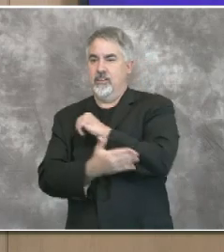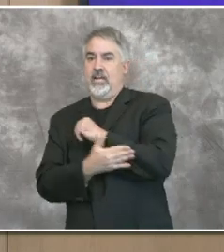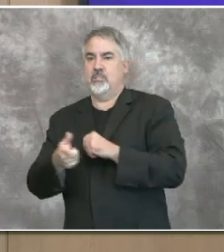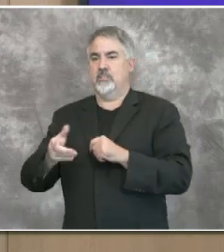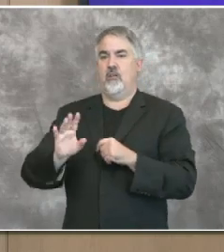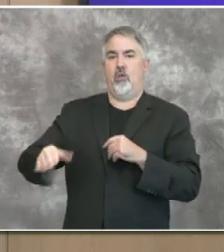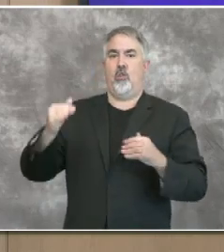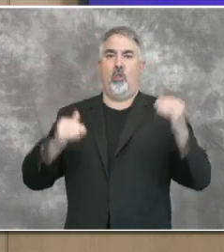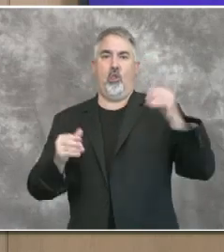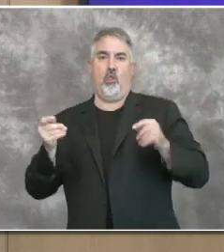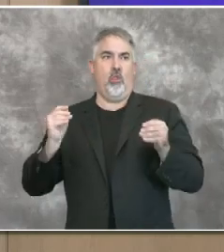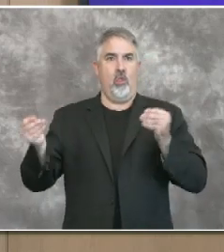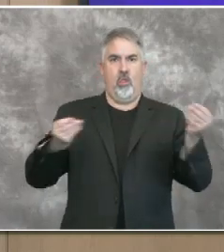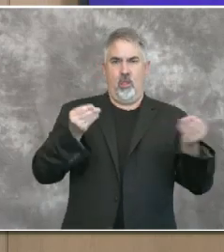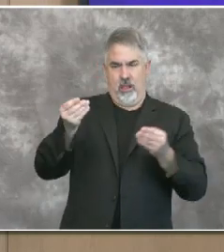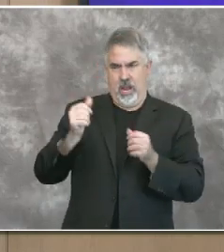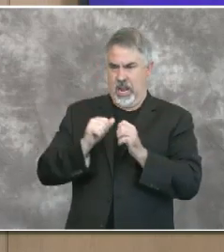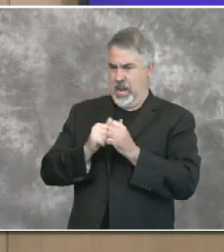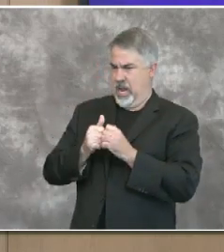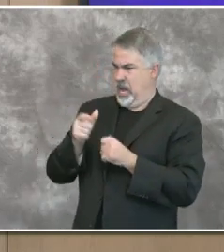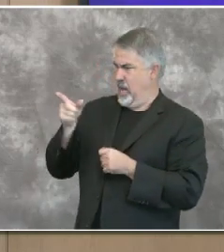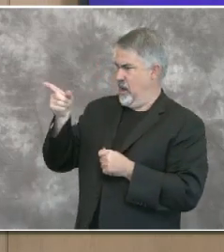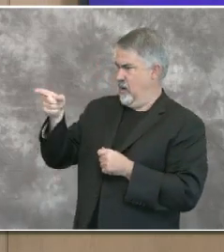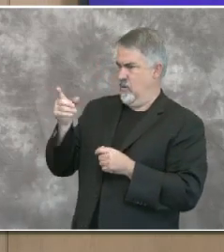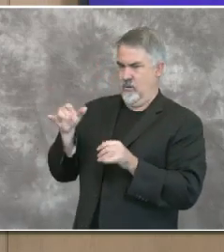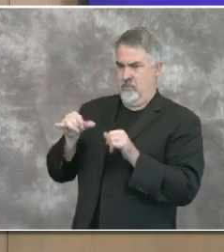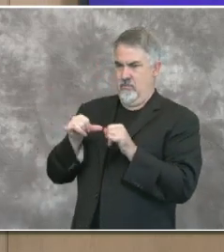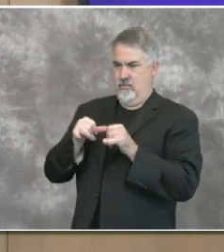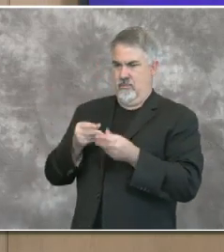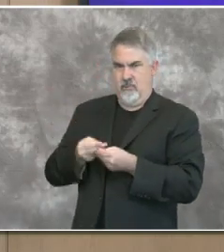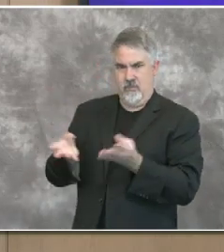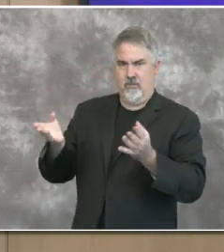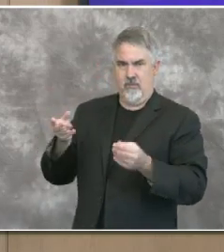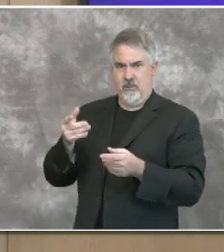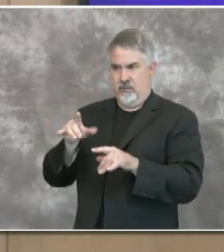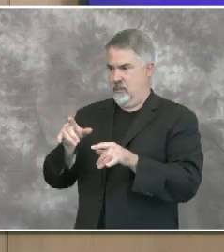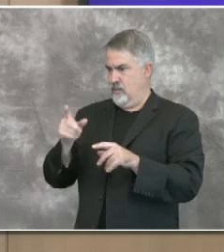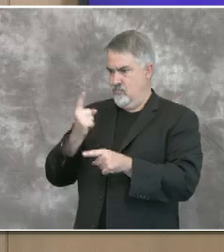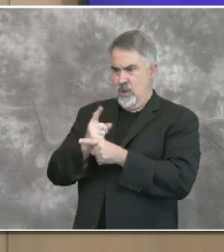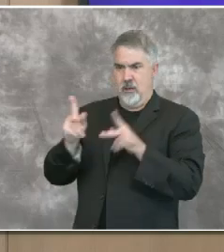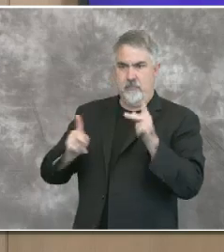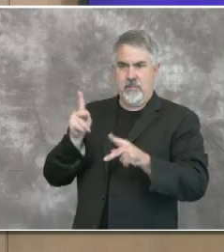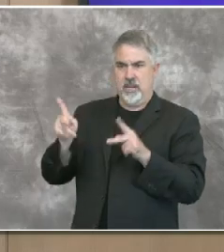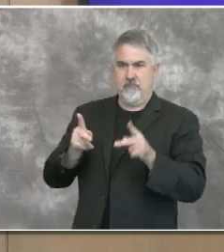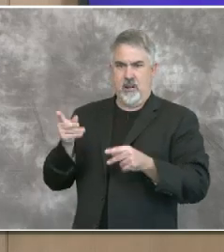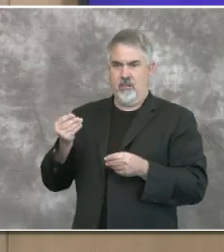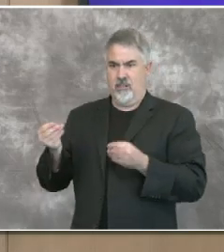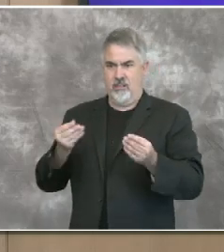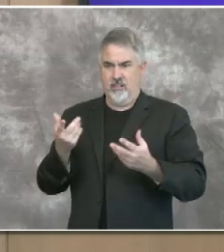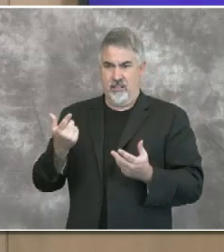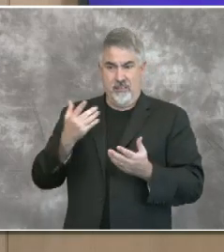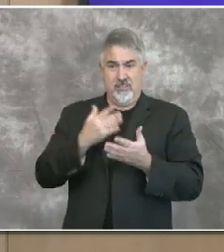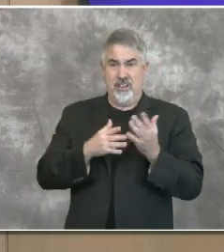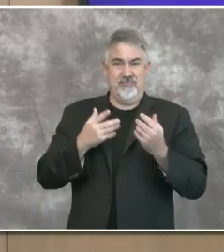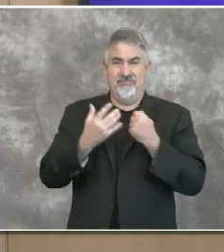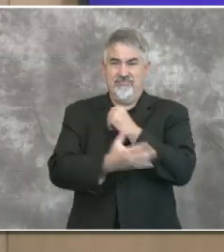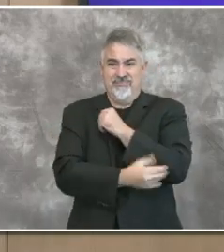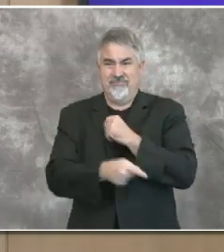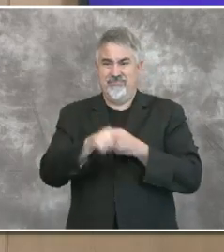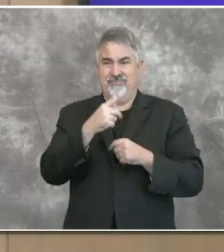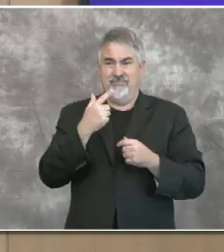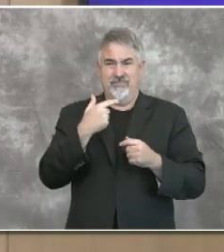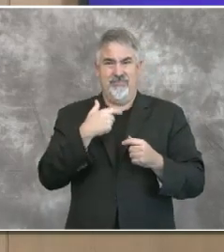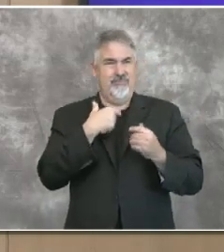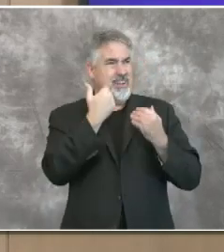can't drive, especially with MTS being limited right now, or who don't have access to a doctor? Okay, Dr. Wooten's going to answer that question.